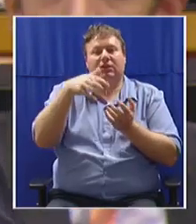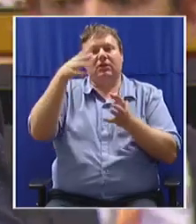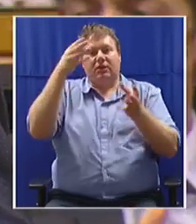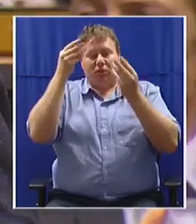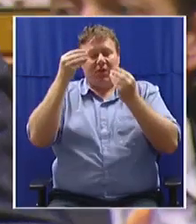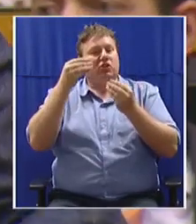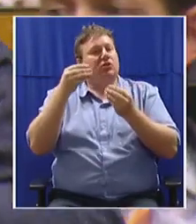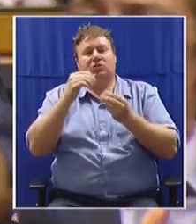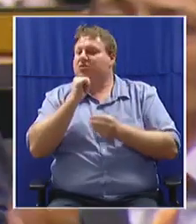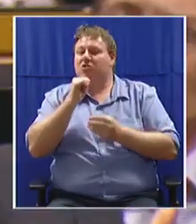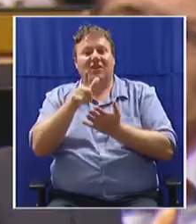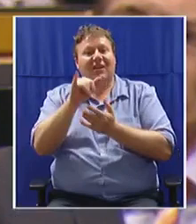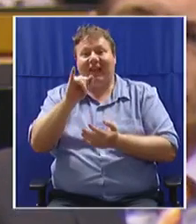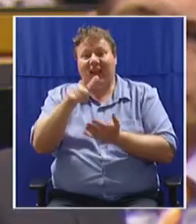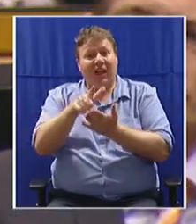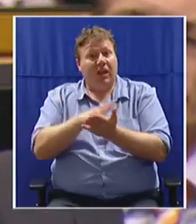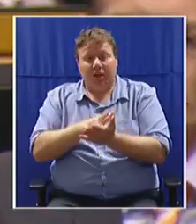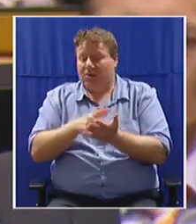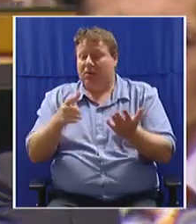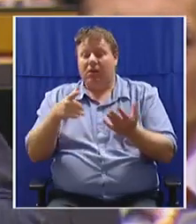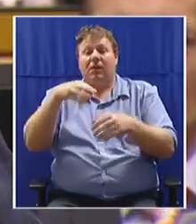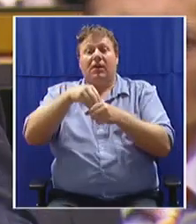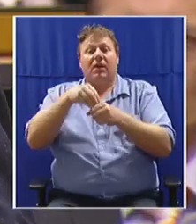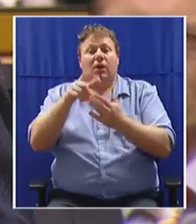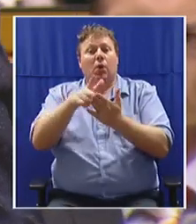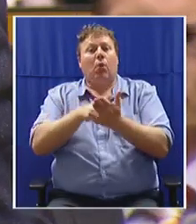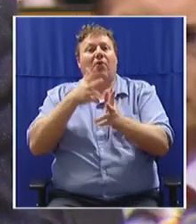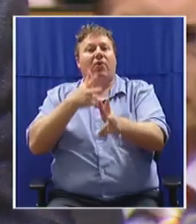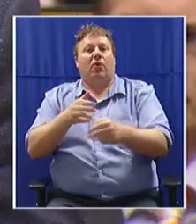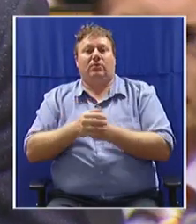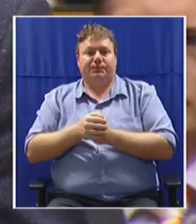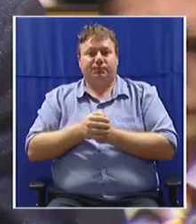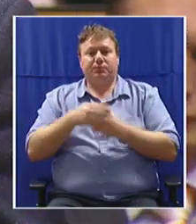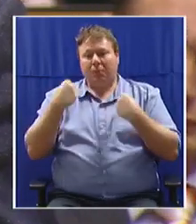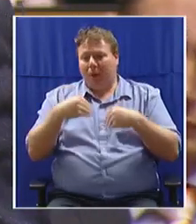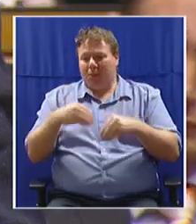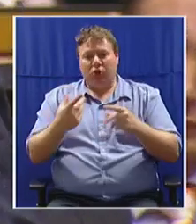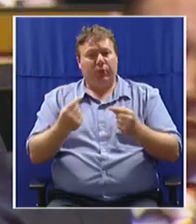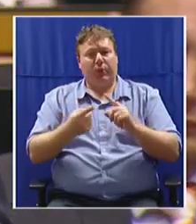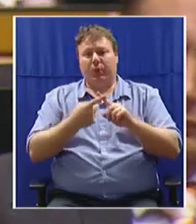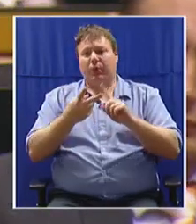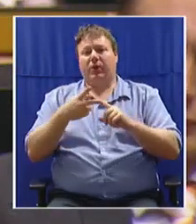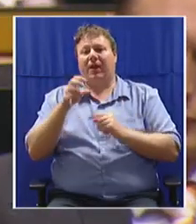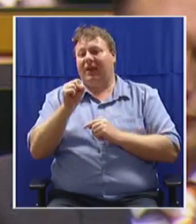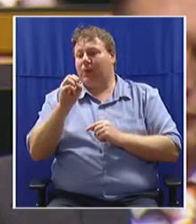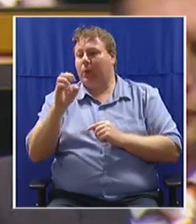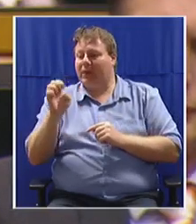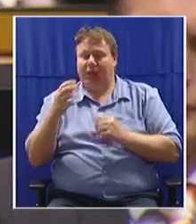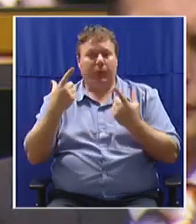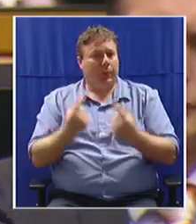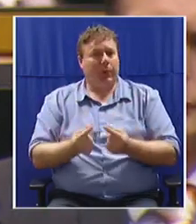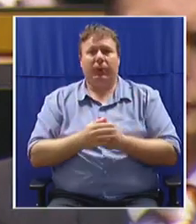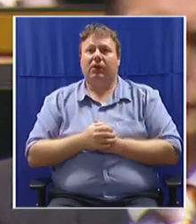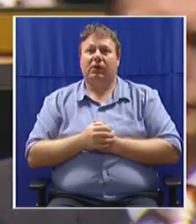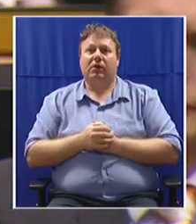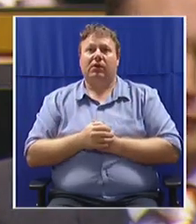law. Businesses gather information, state-owned entities gather information, and that's commonly referred to as